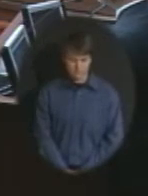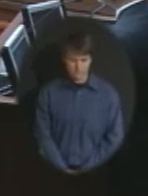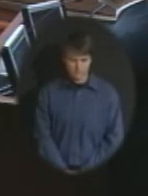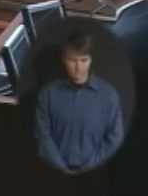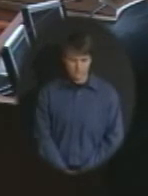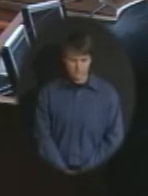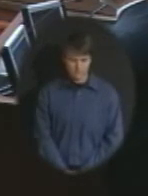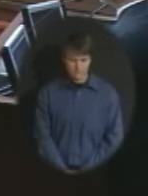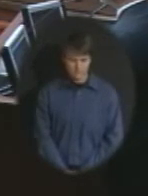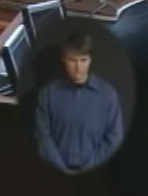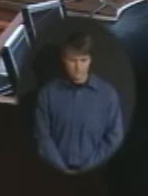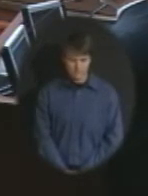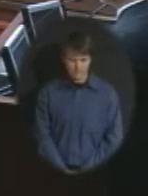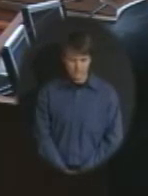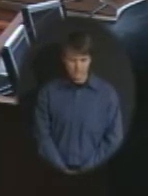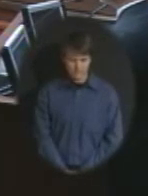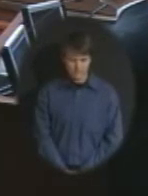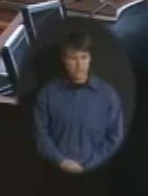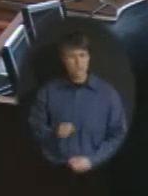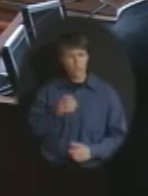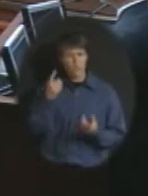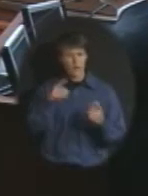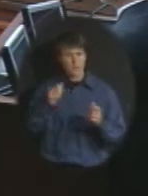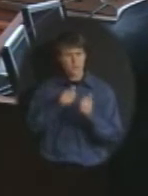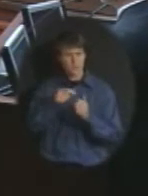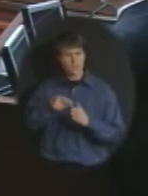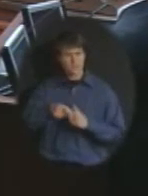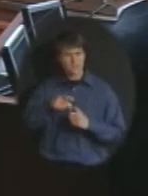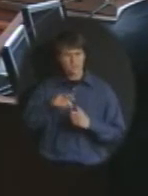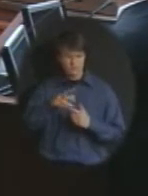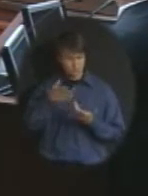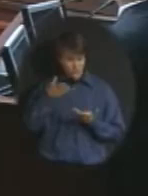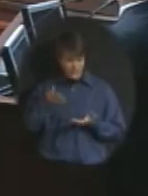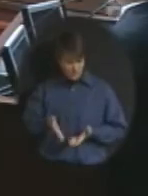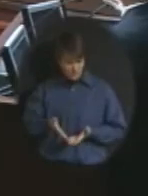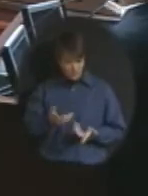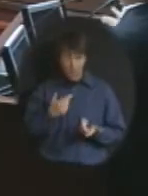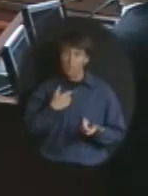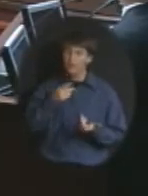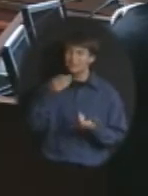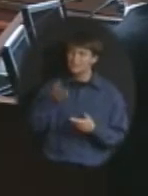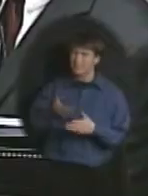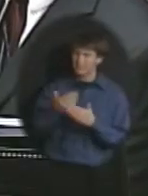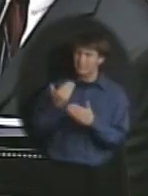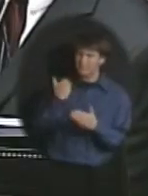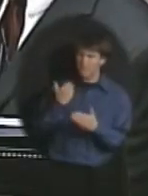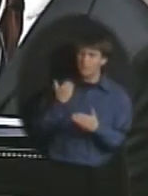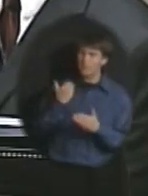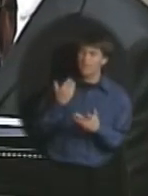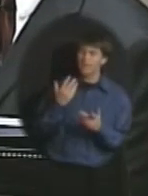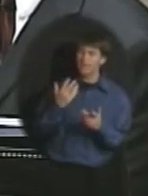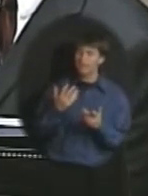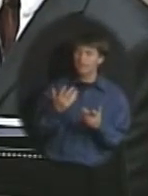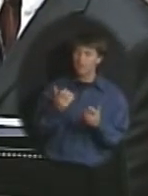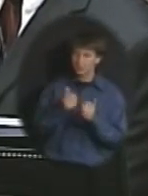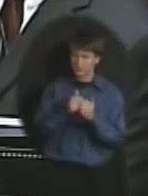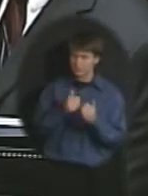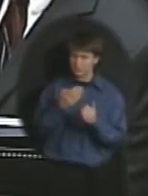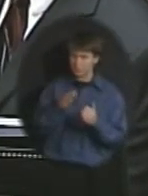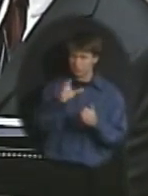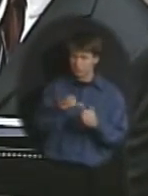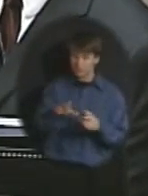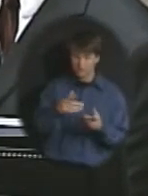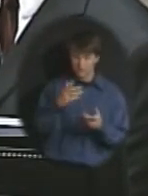So what happens with this reserve? It just is there? It's been there before. It's been there with Blue Cross. Had